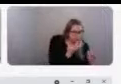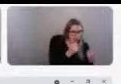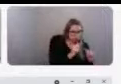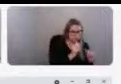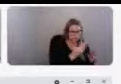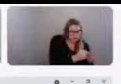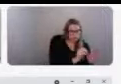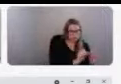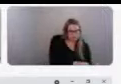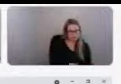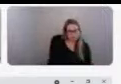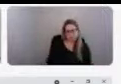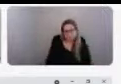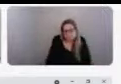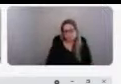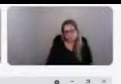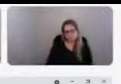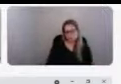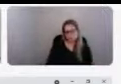morgan